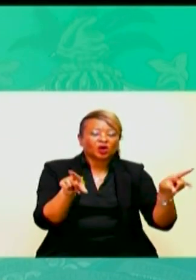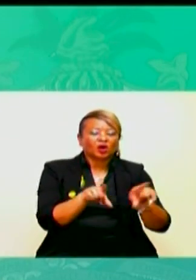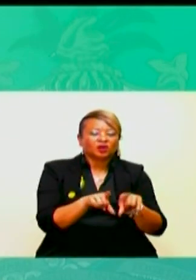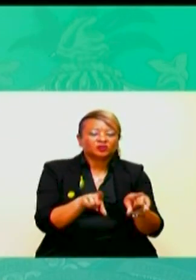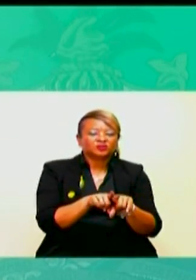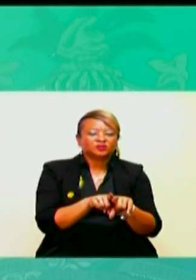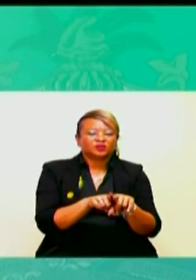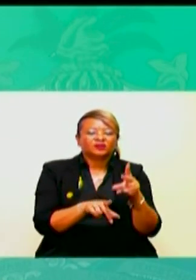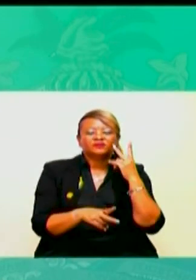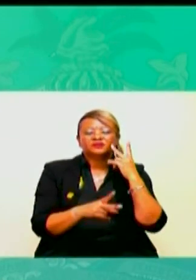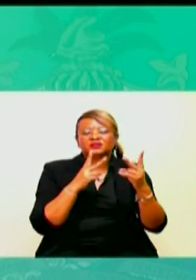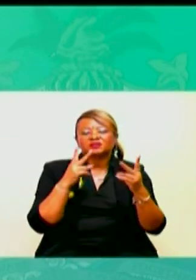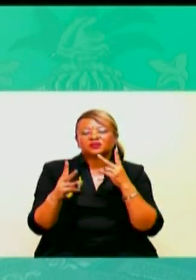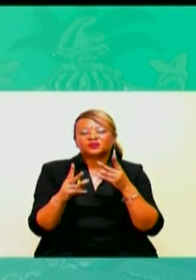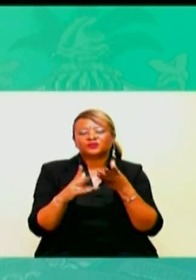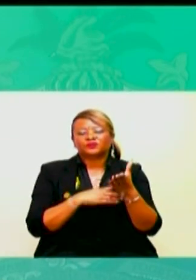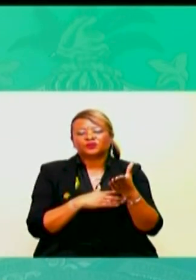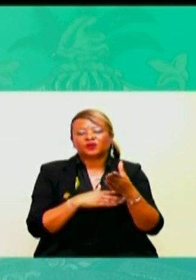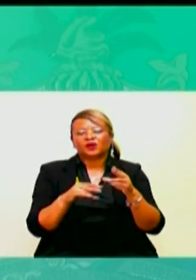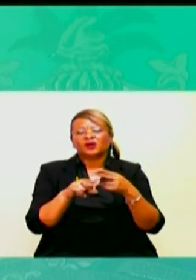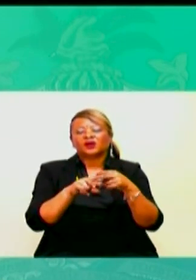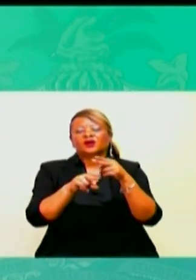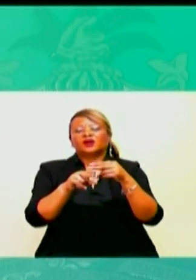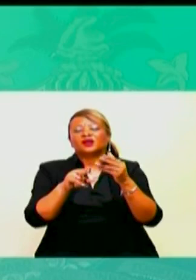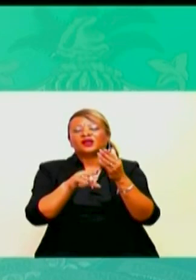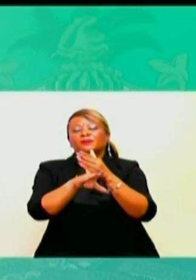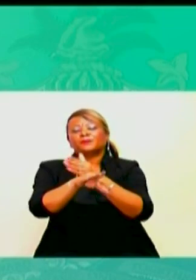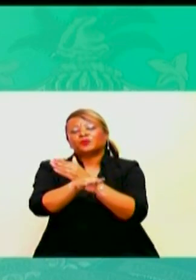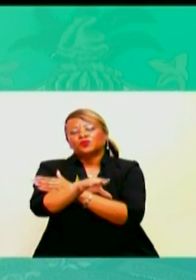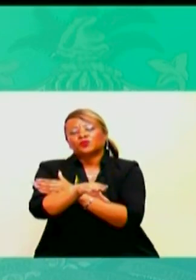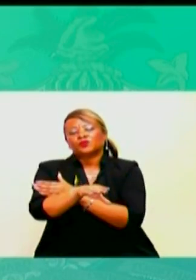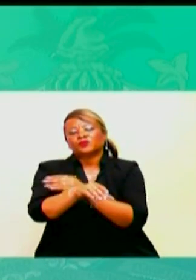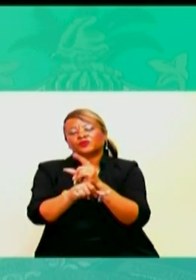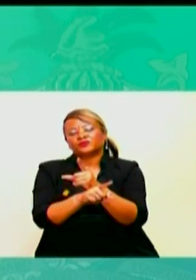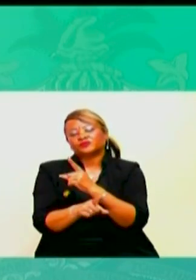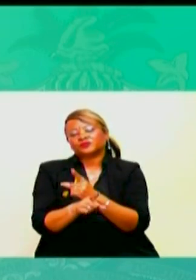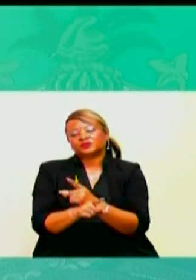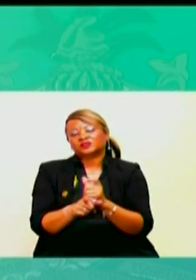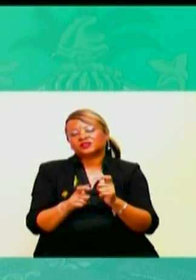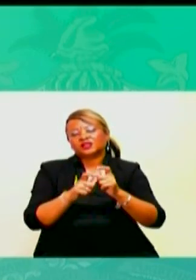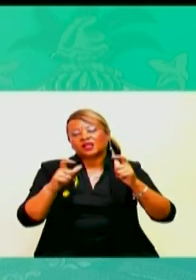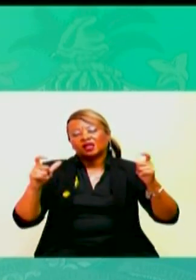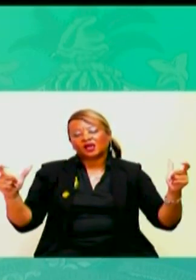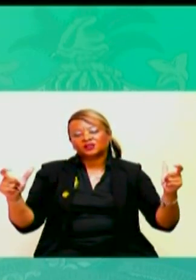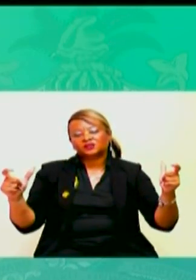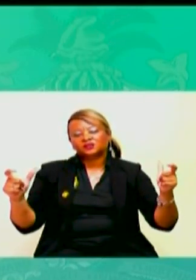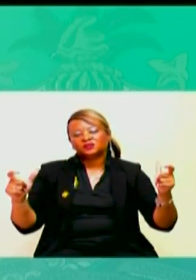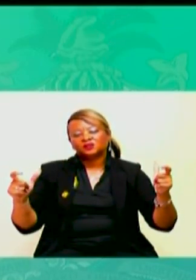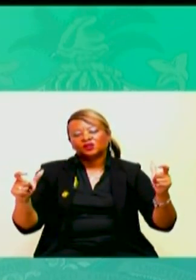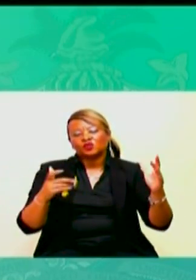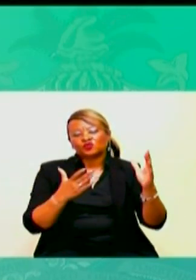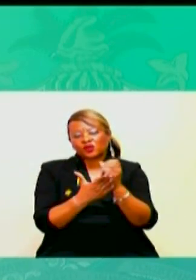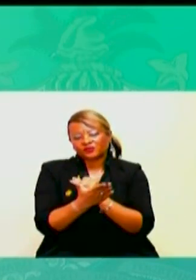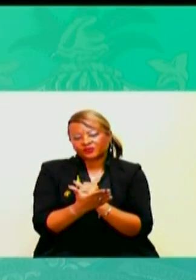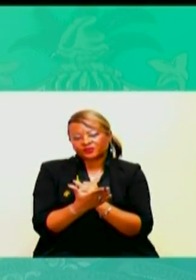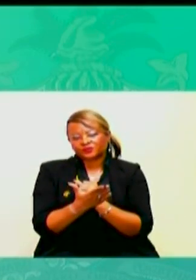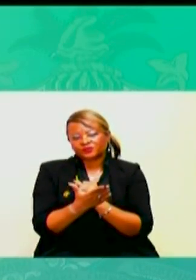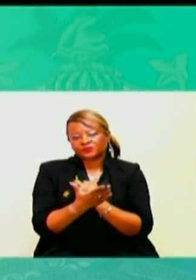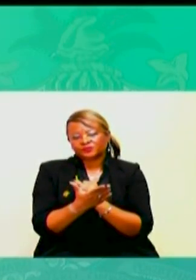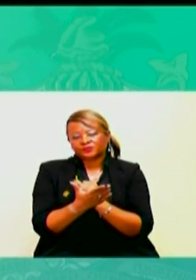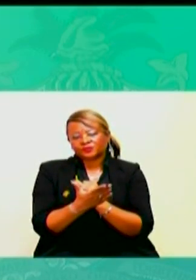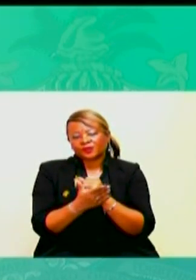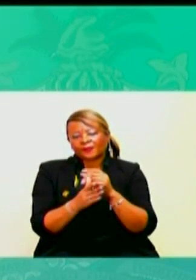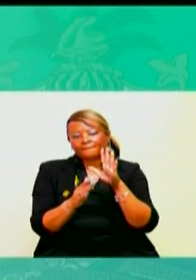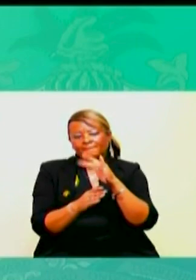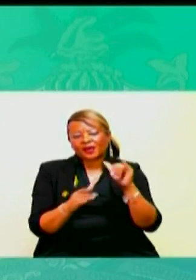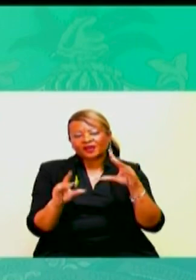have seen through our improved efficiency the largest amount of revenue collected by the